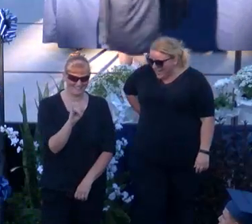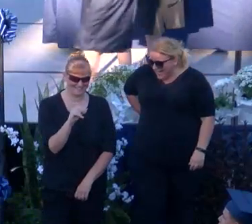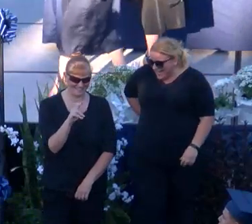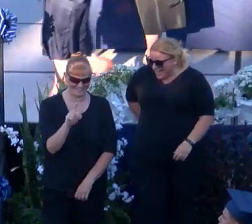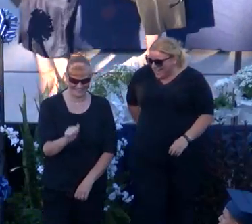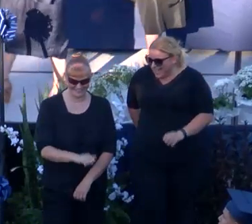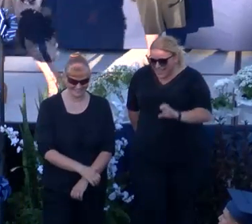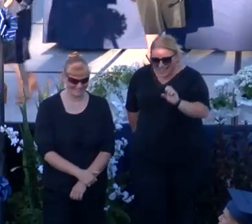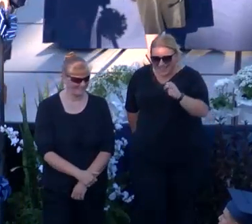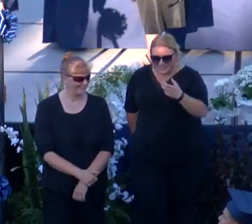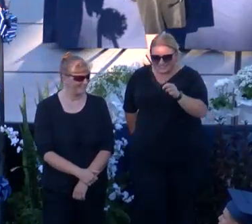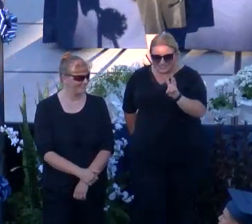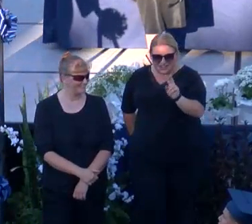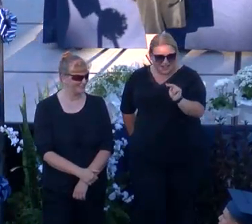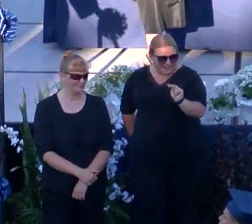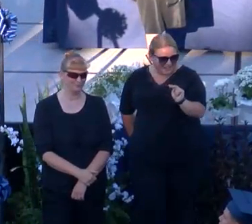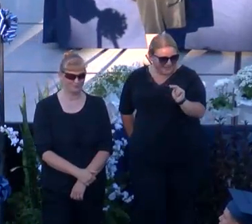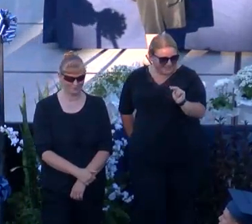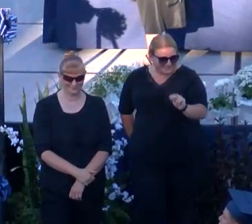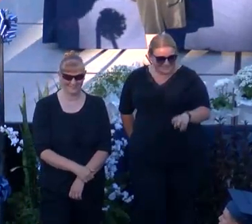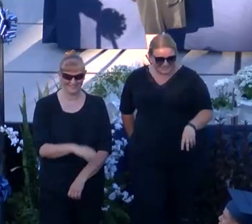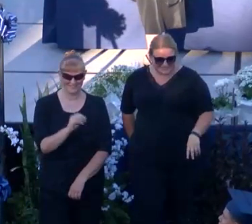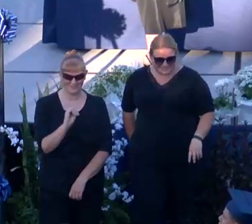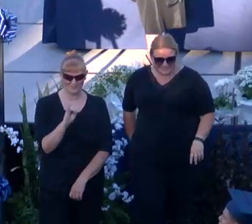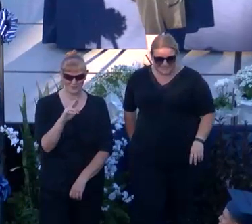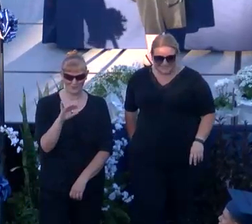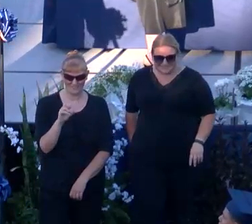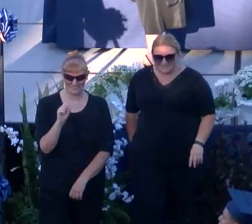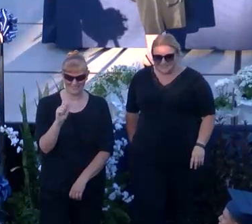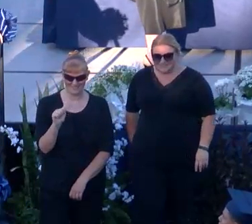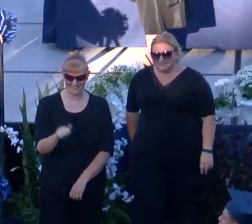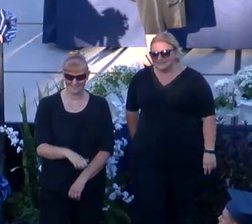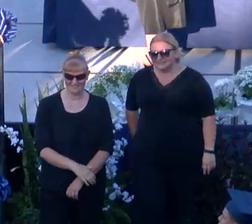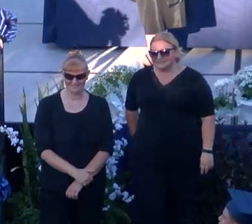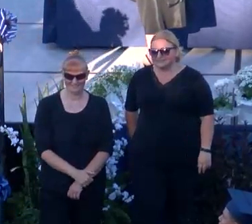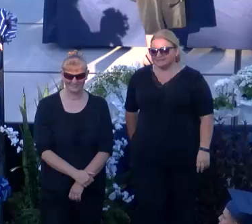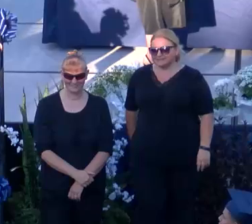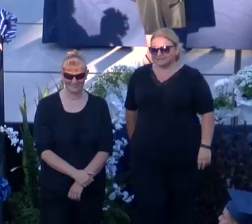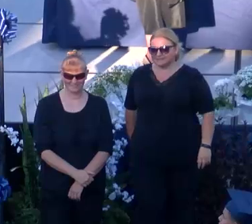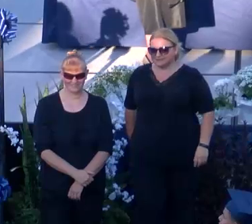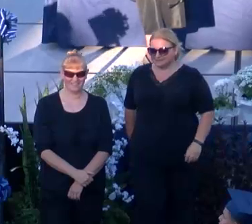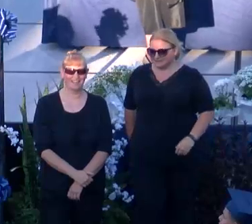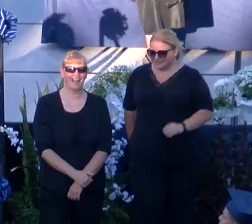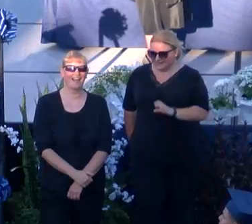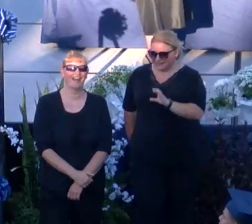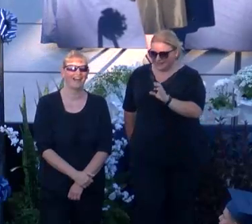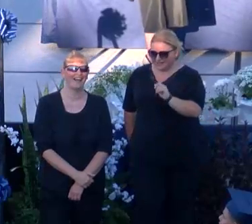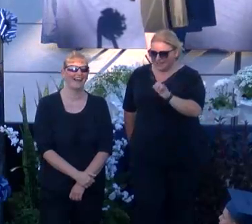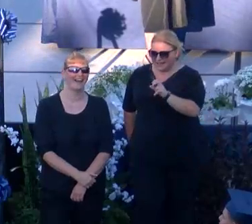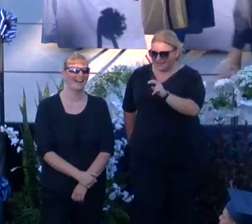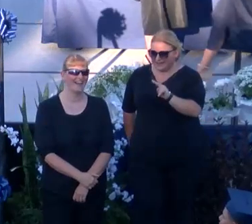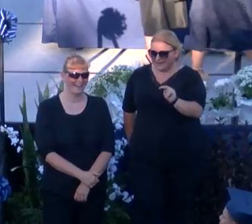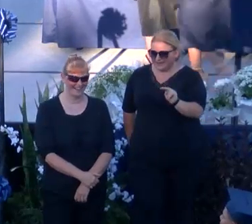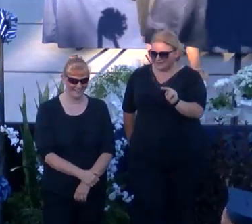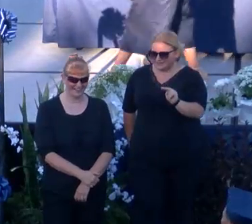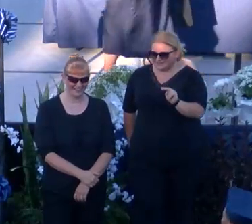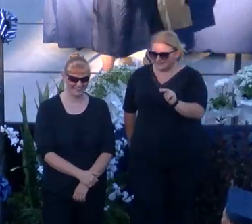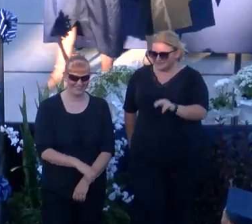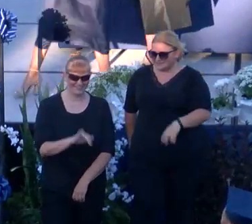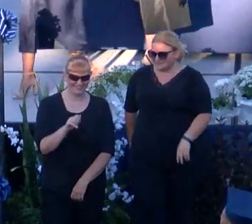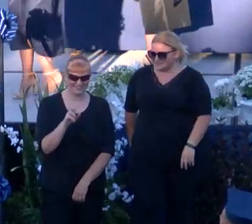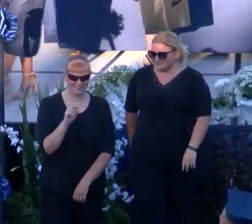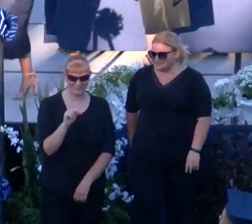Isley. Marissa Andrea Bayoso. Kyan Strandberg.